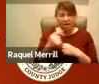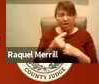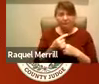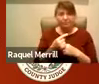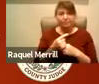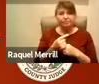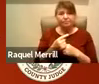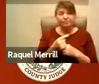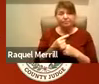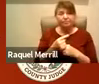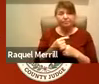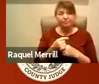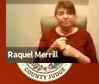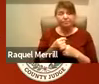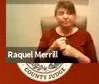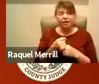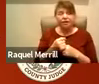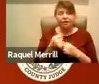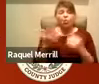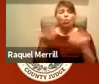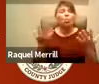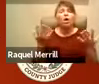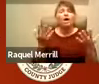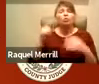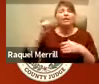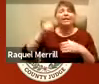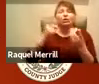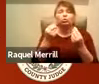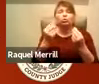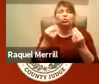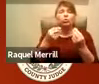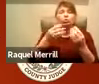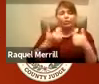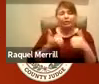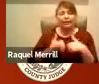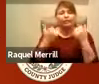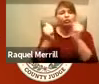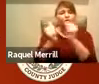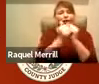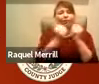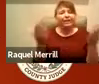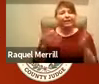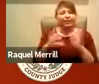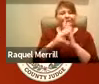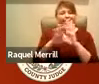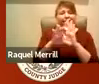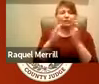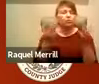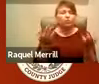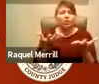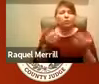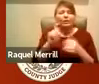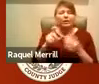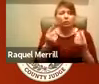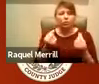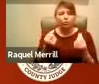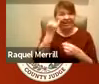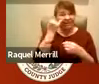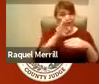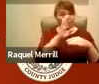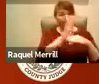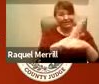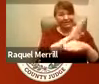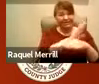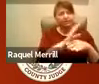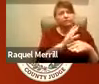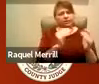is, what do we need to do to coexist with this virus here in the county? If you're in business, be